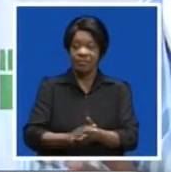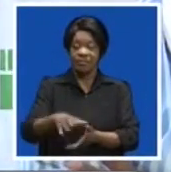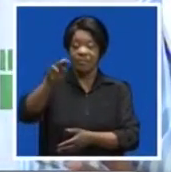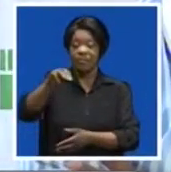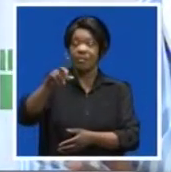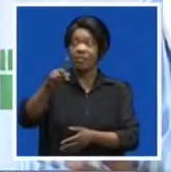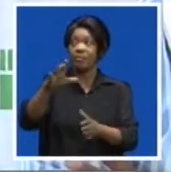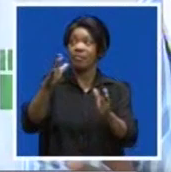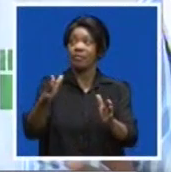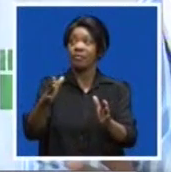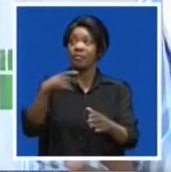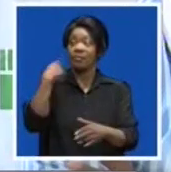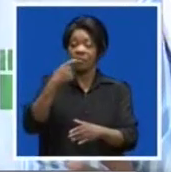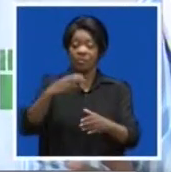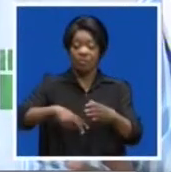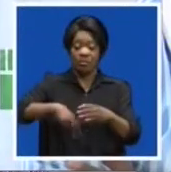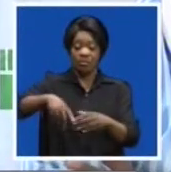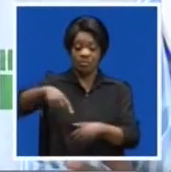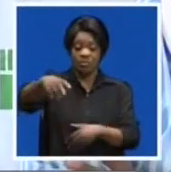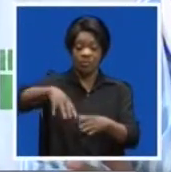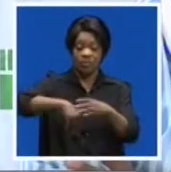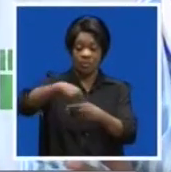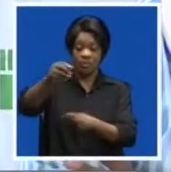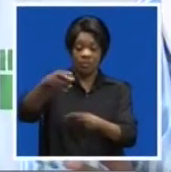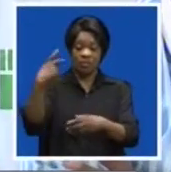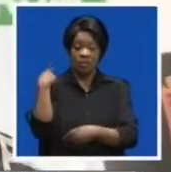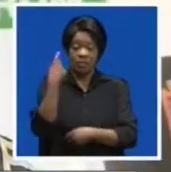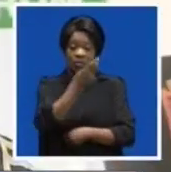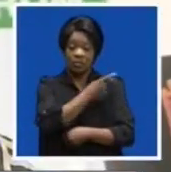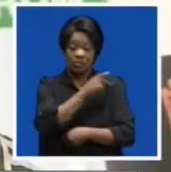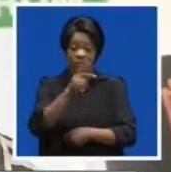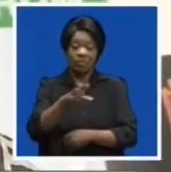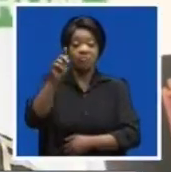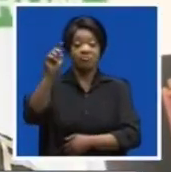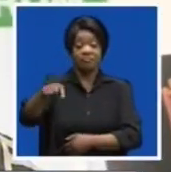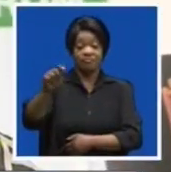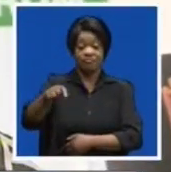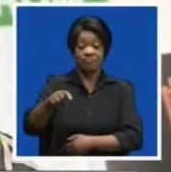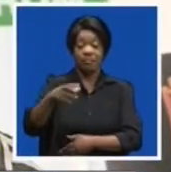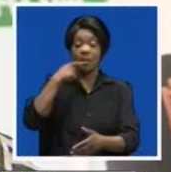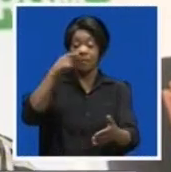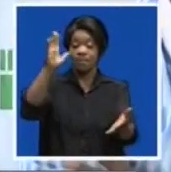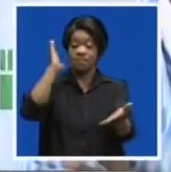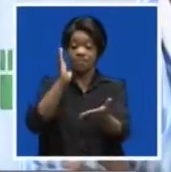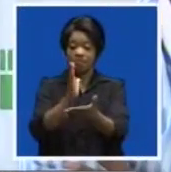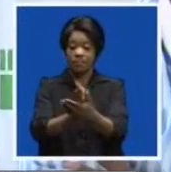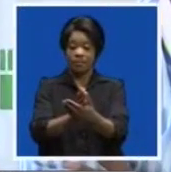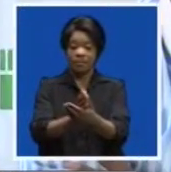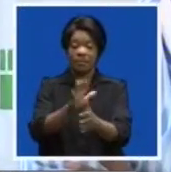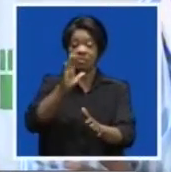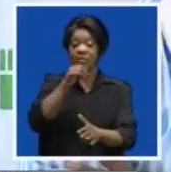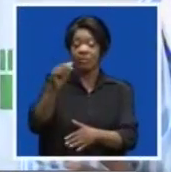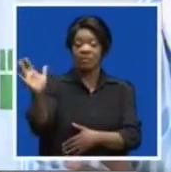UPND who walk out of parliament when they're supposed to debate, we demand that they should stop getting